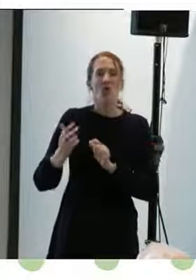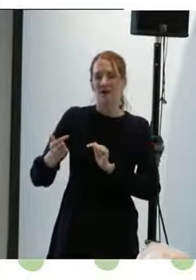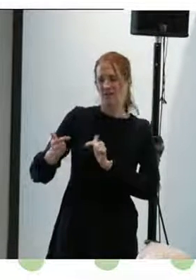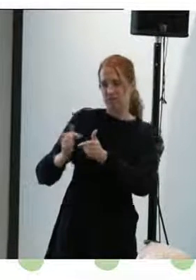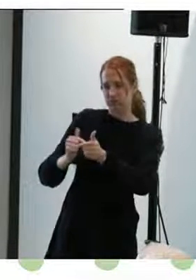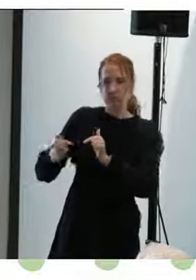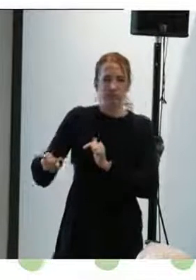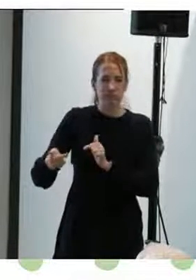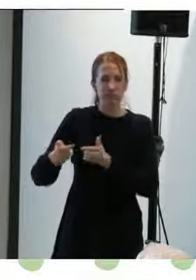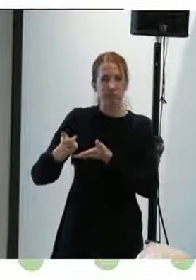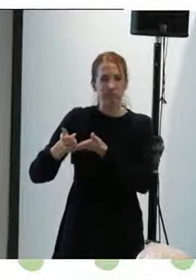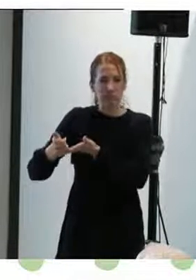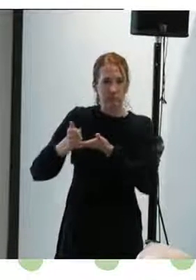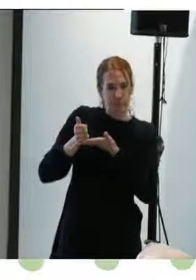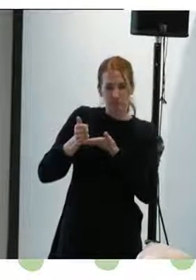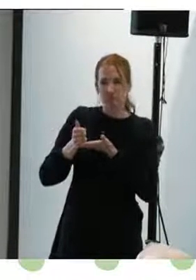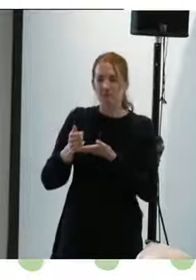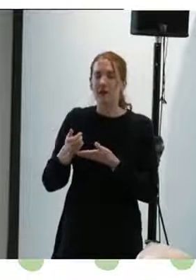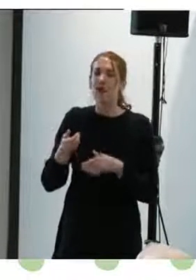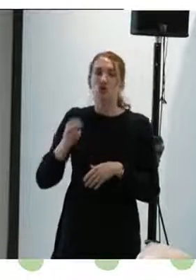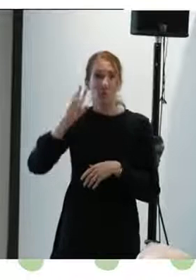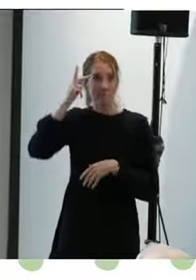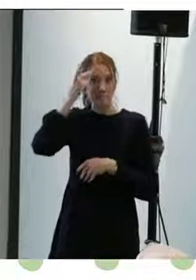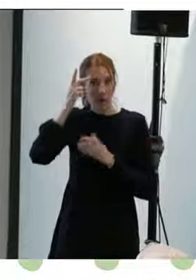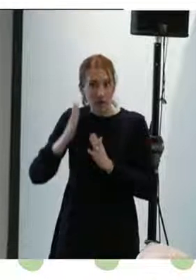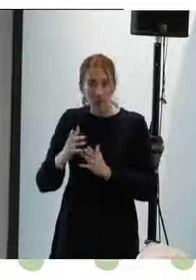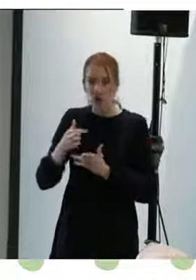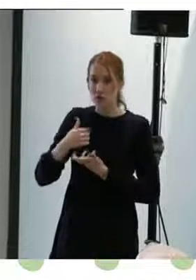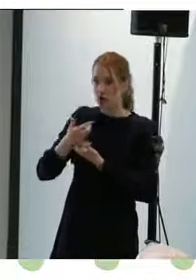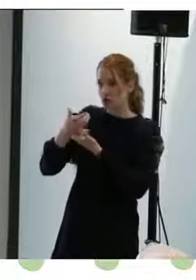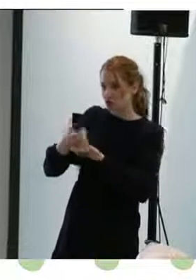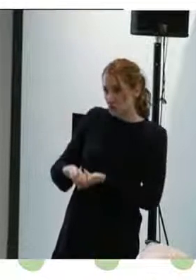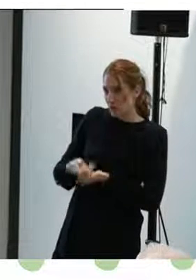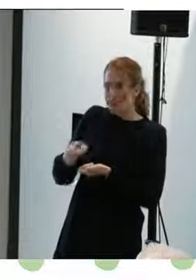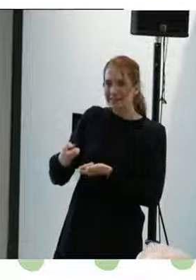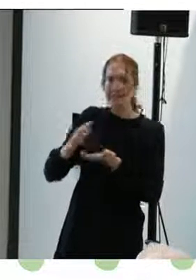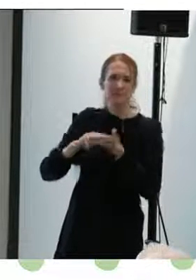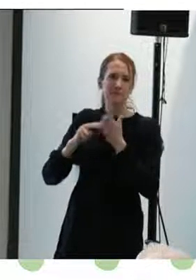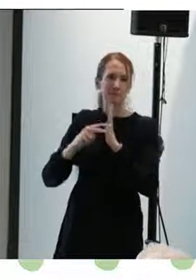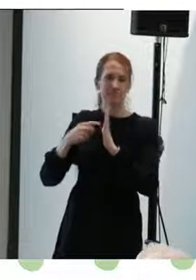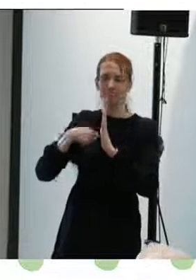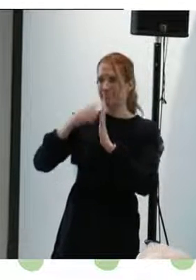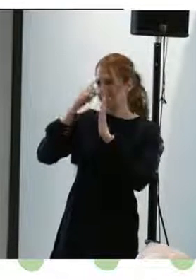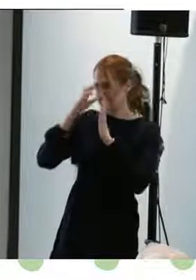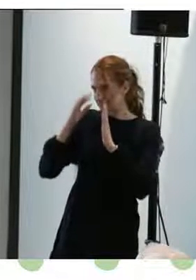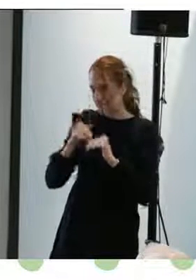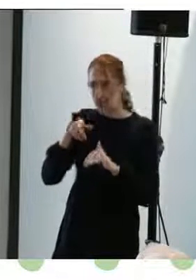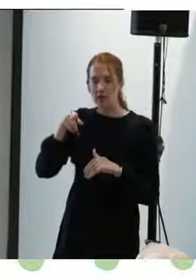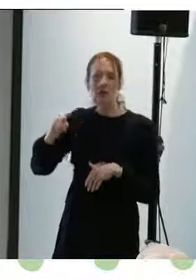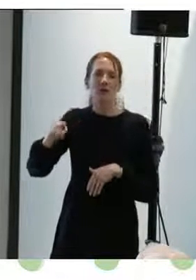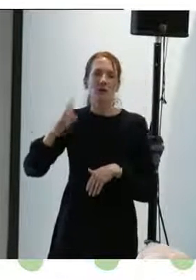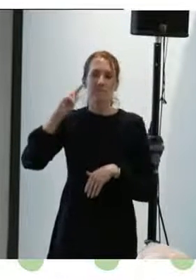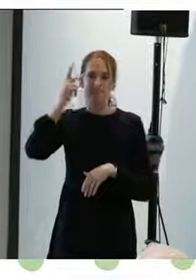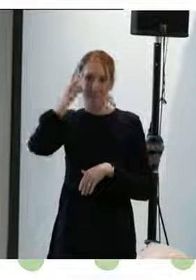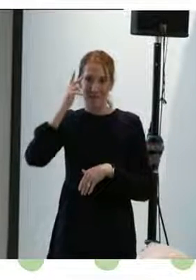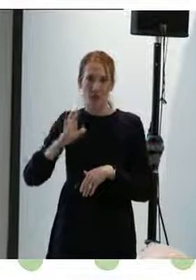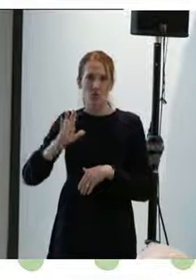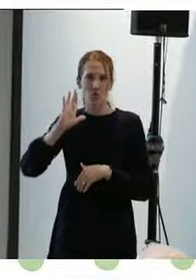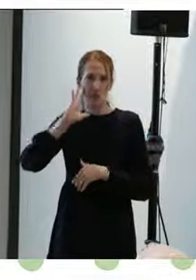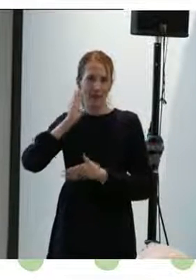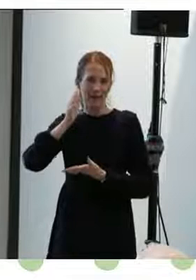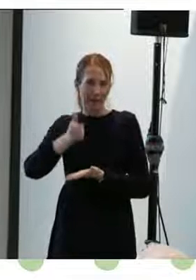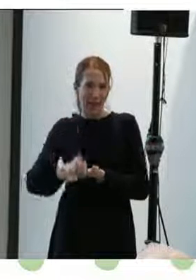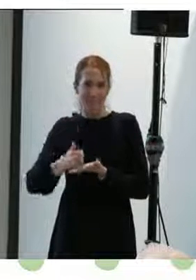So, trusting a politician would be kind of an expectation that they are going to serve your interests in